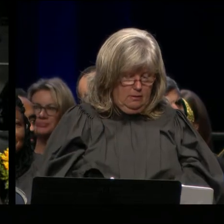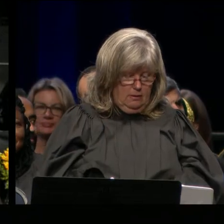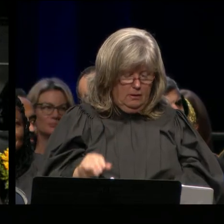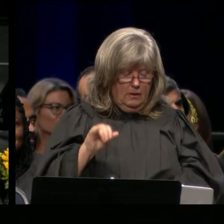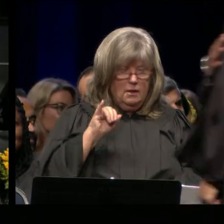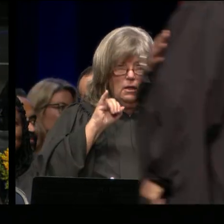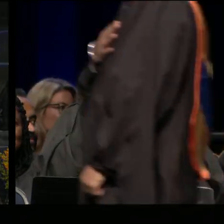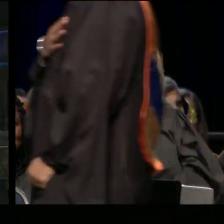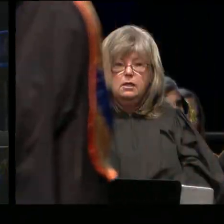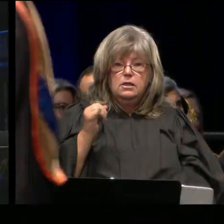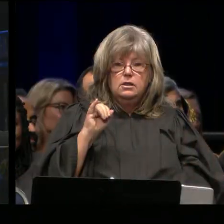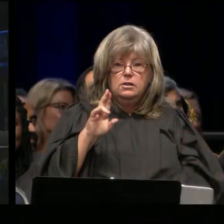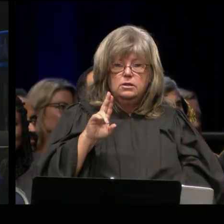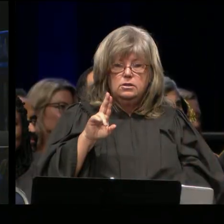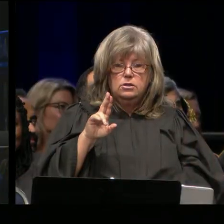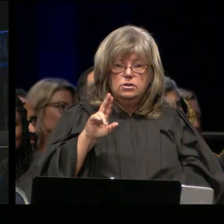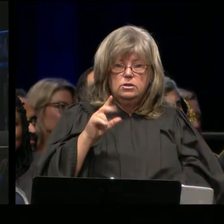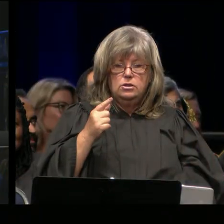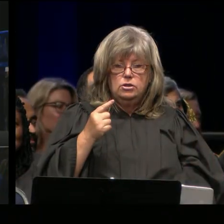Jagmeet Singh.